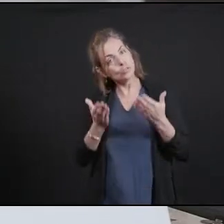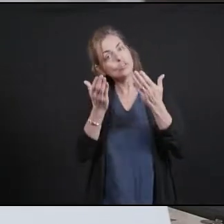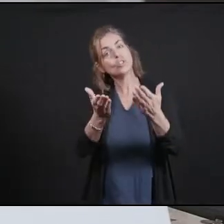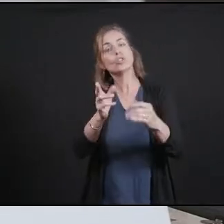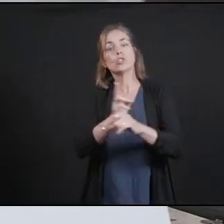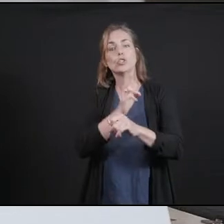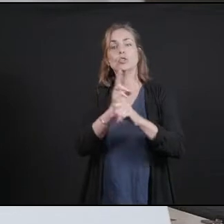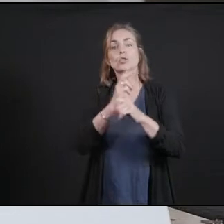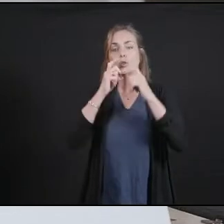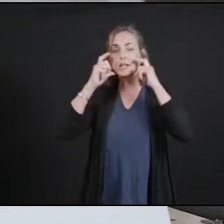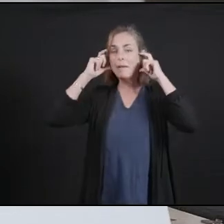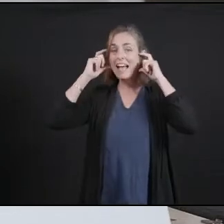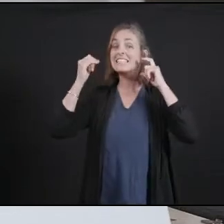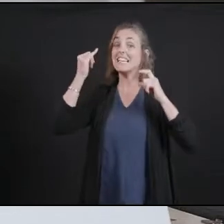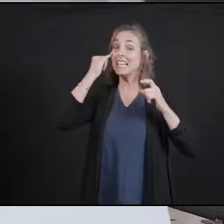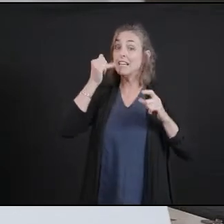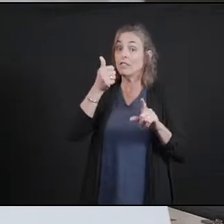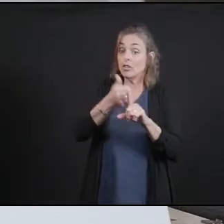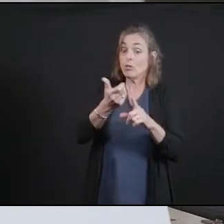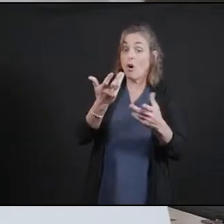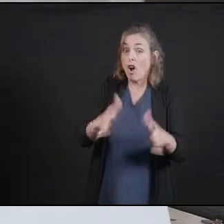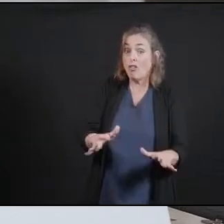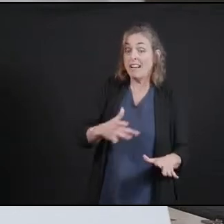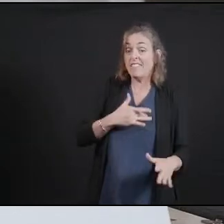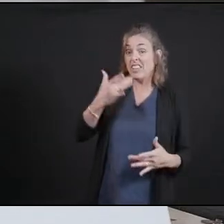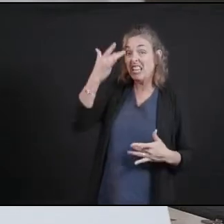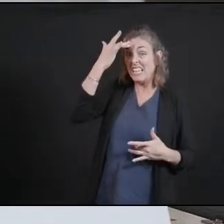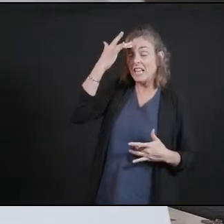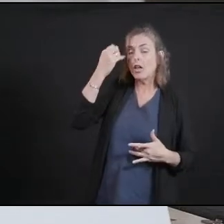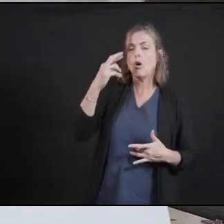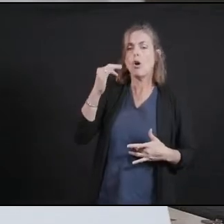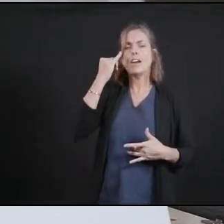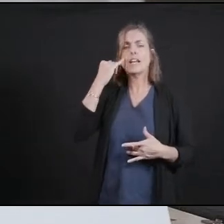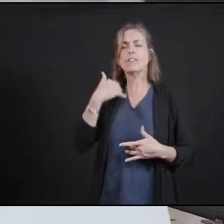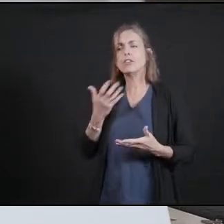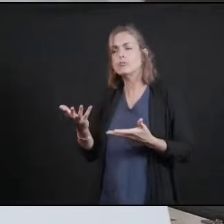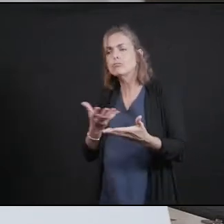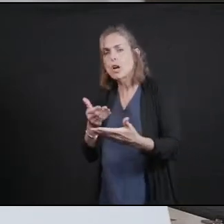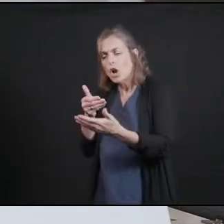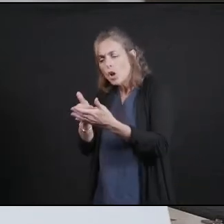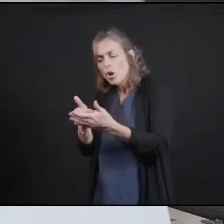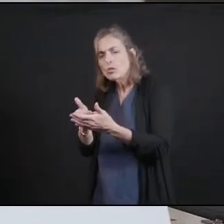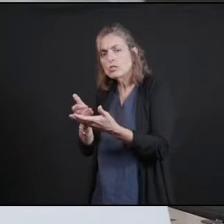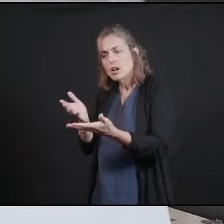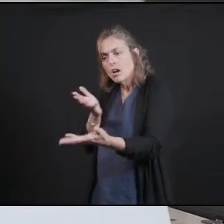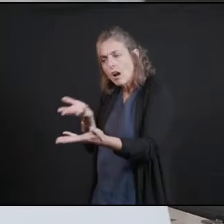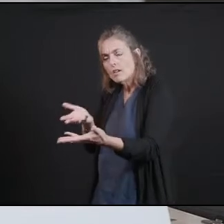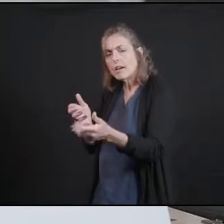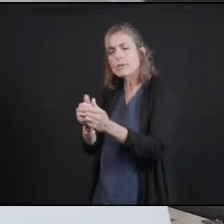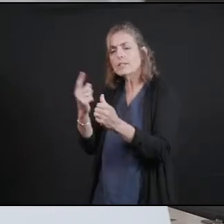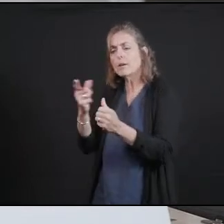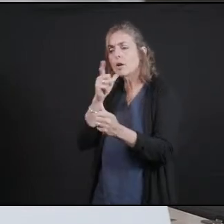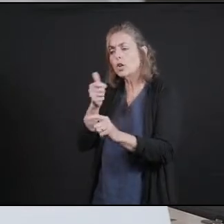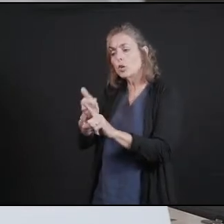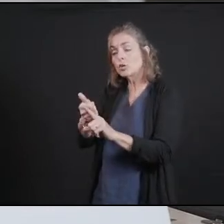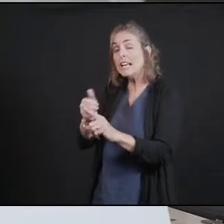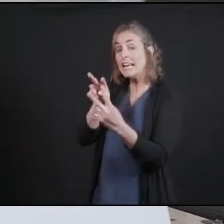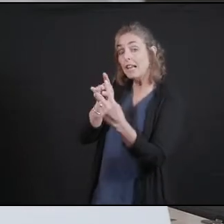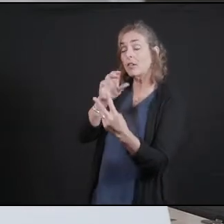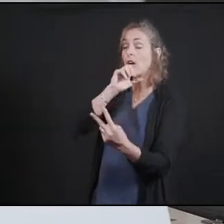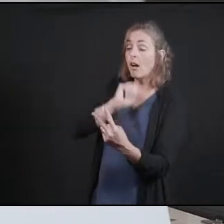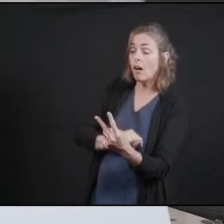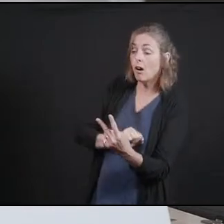not know it from transmitting it to others. Those are the asymptomatic cases that we see.